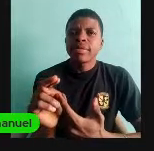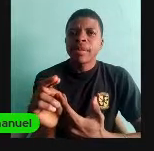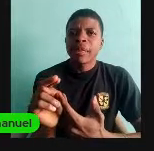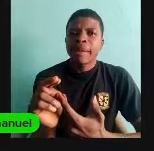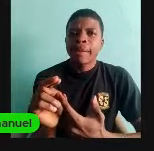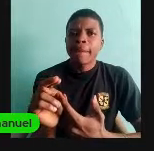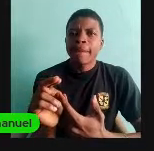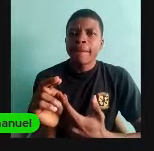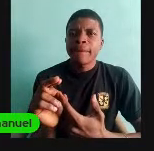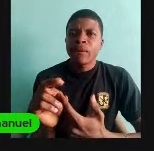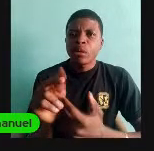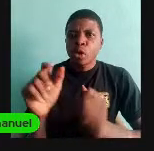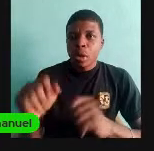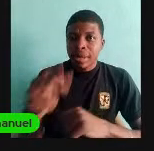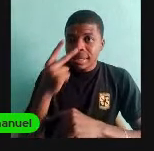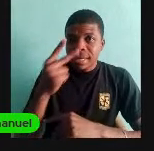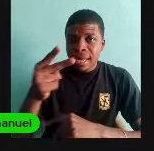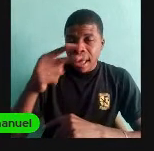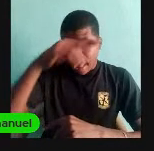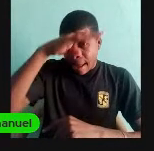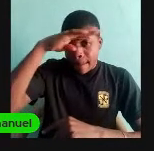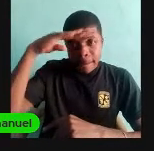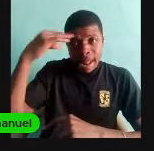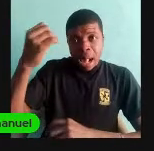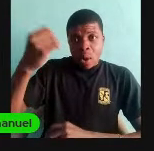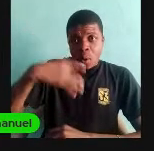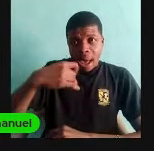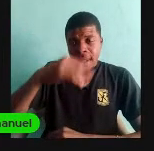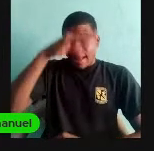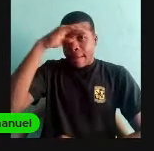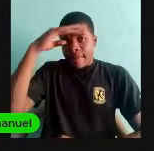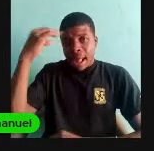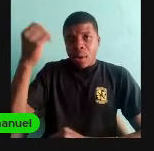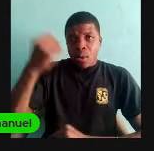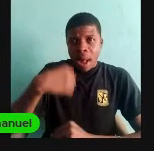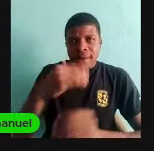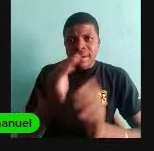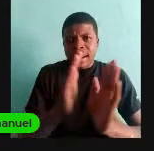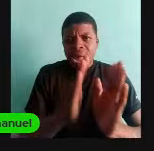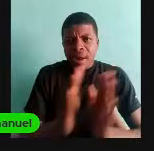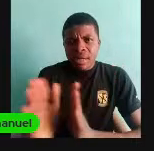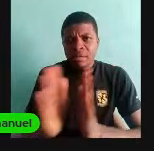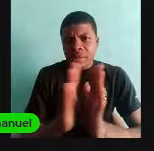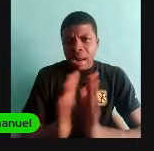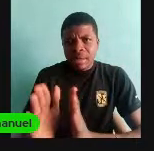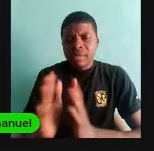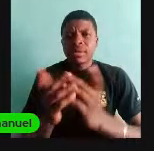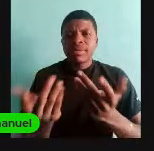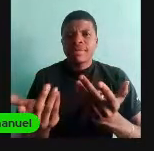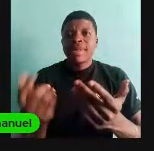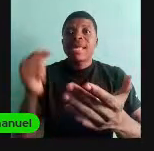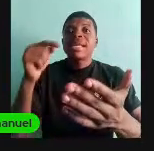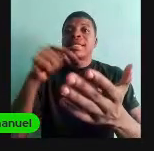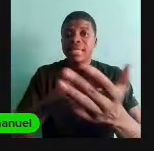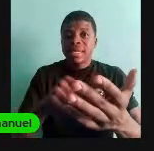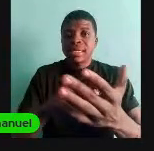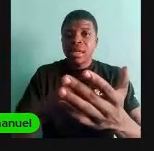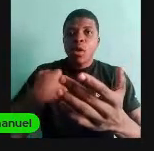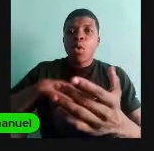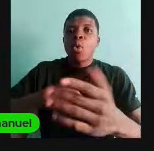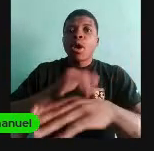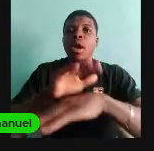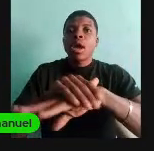the black, white, black, white, black, white, black, white. Then the red, black, red, black, red, black, red, black. These are patterns.